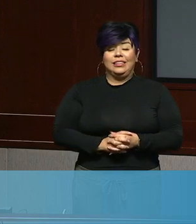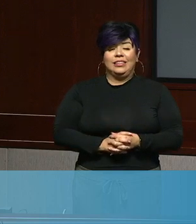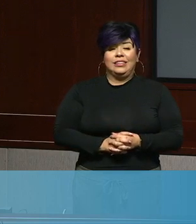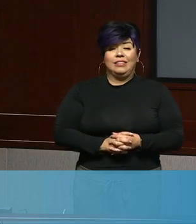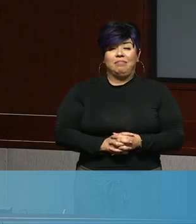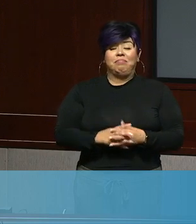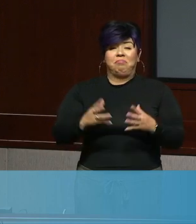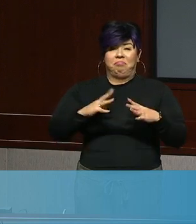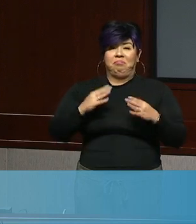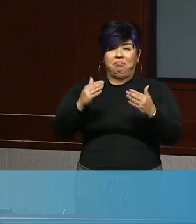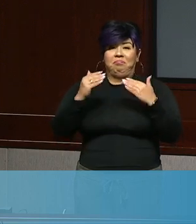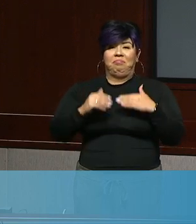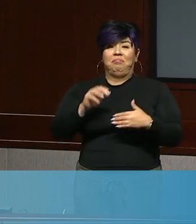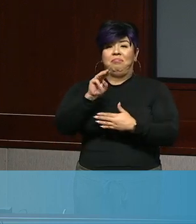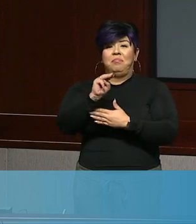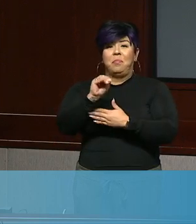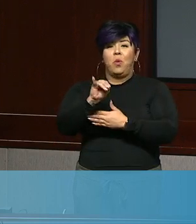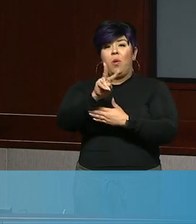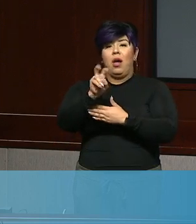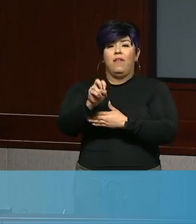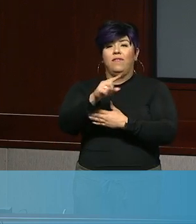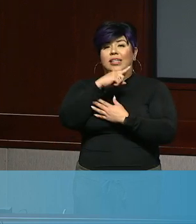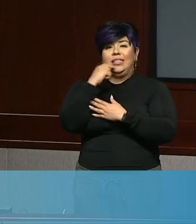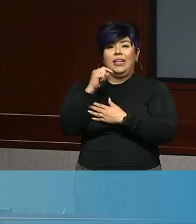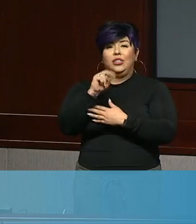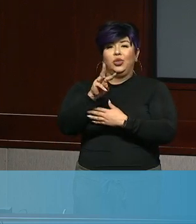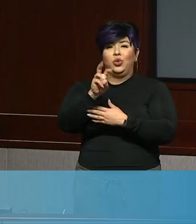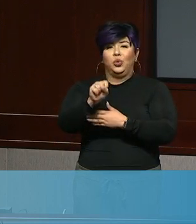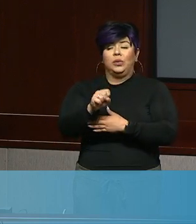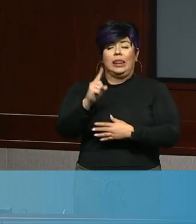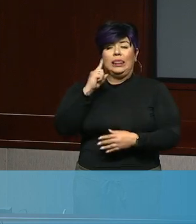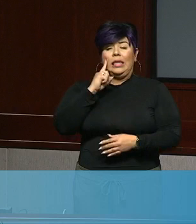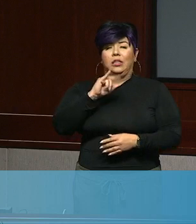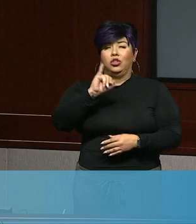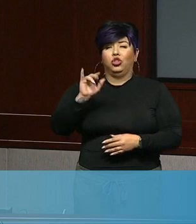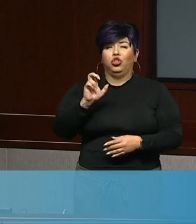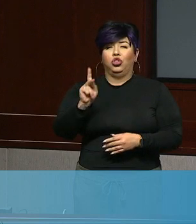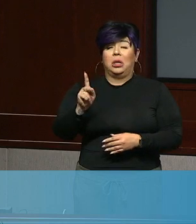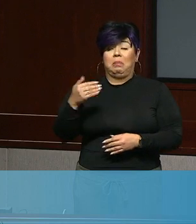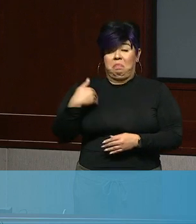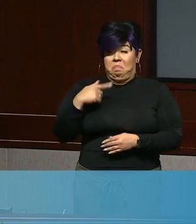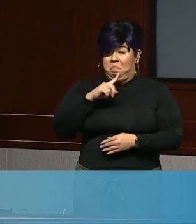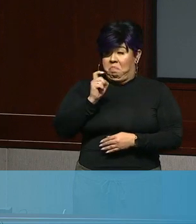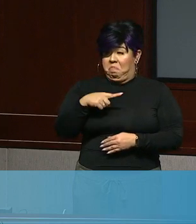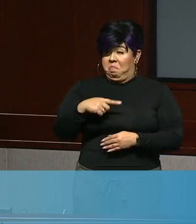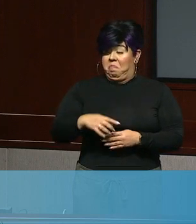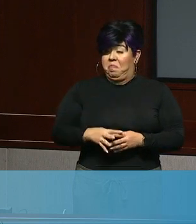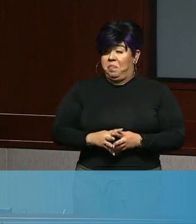Okay, our next outlet is Mojave Desert News. I believe we have Jack on the line. Any questions?